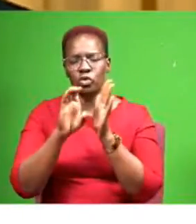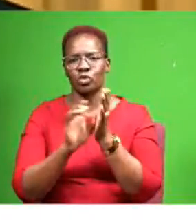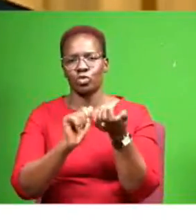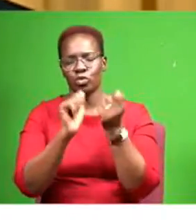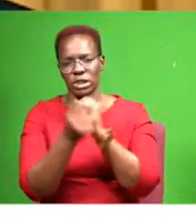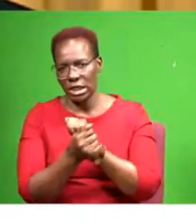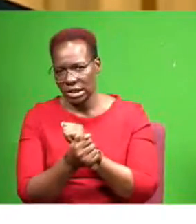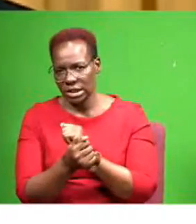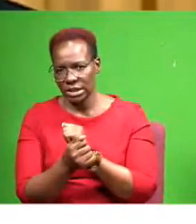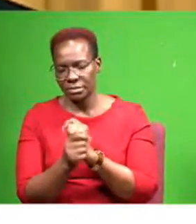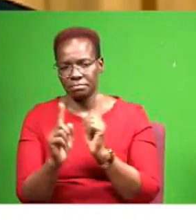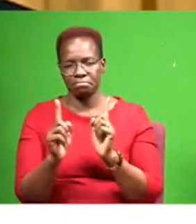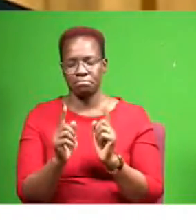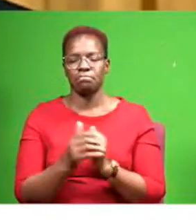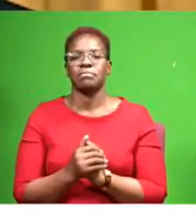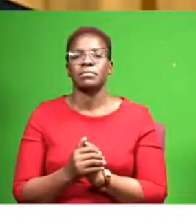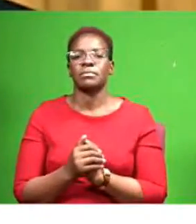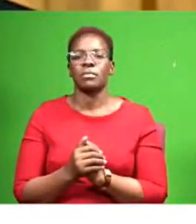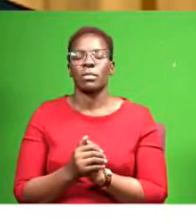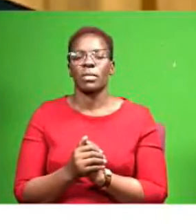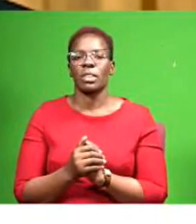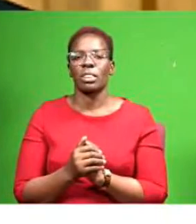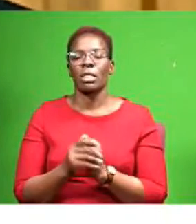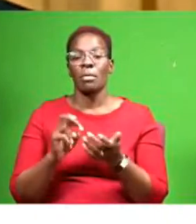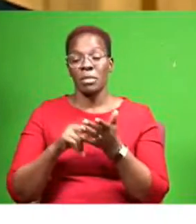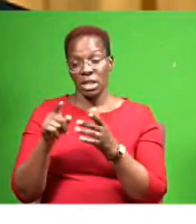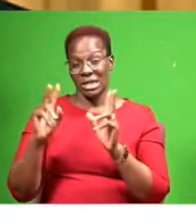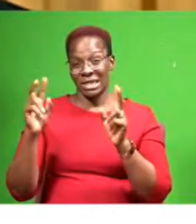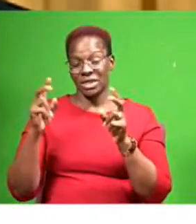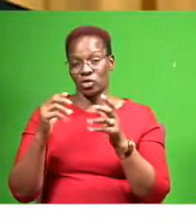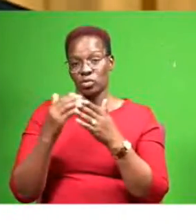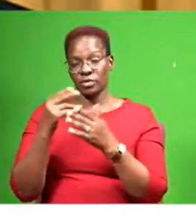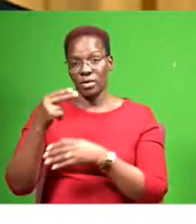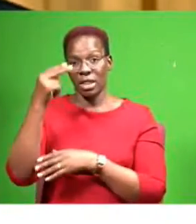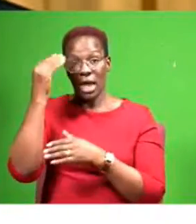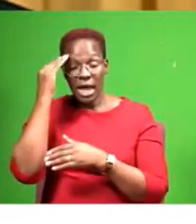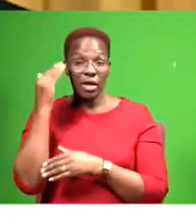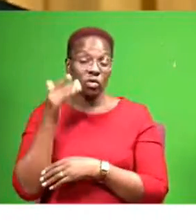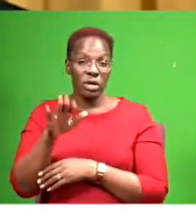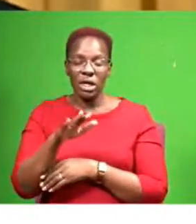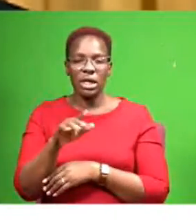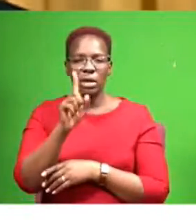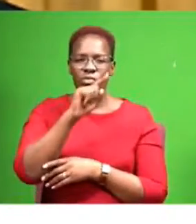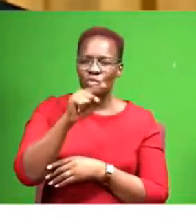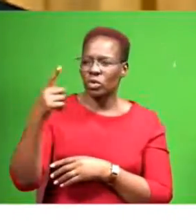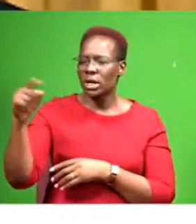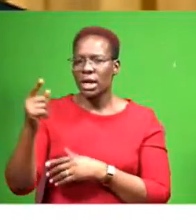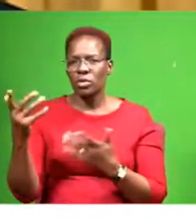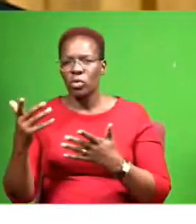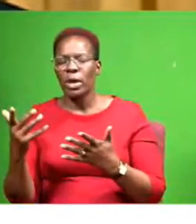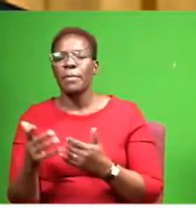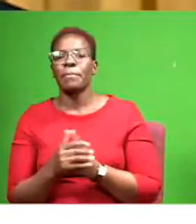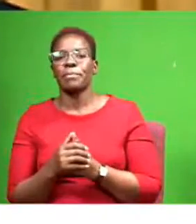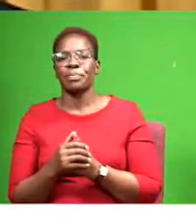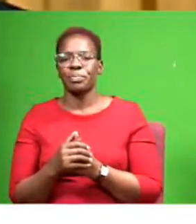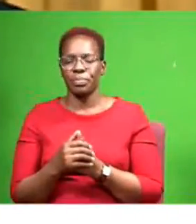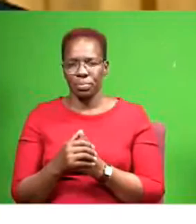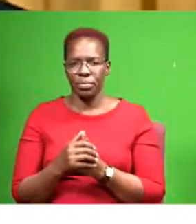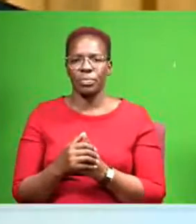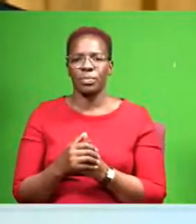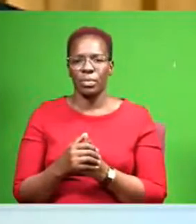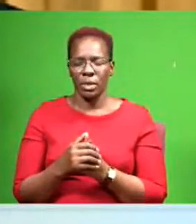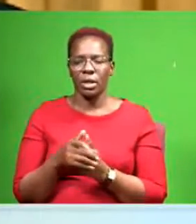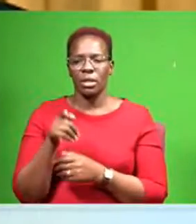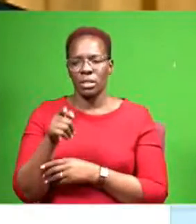changes. In short, the matter before the High Court regarding the legality of the appointment of the BBI Steering Committee was